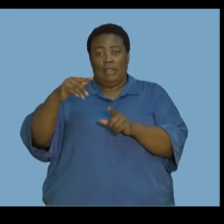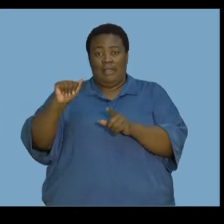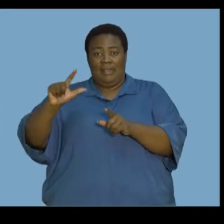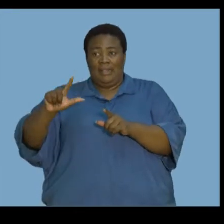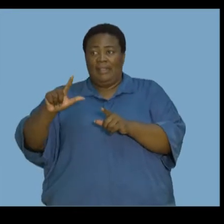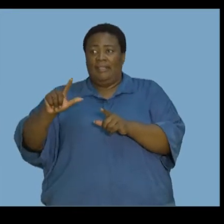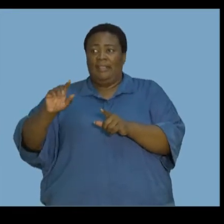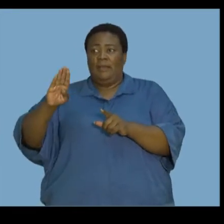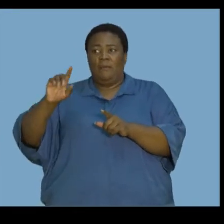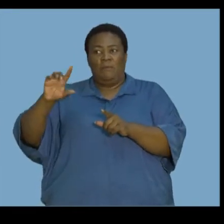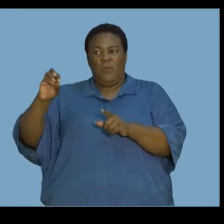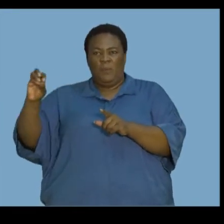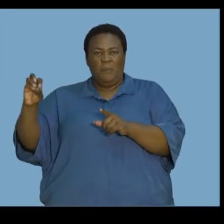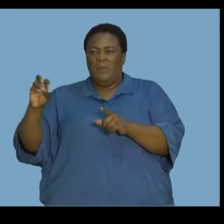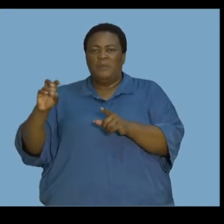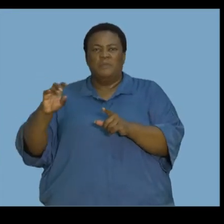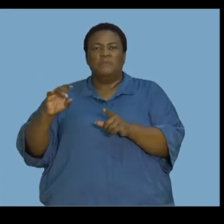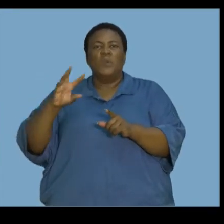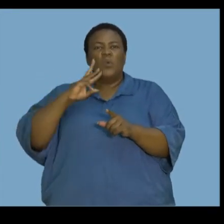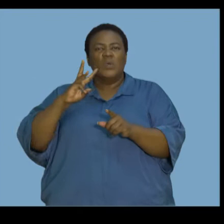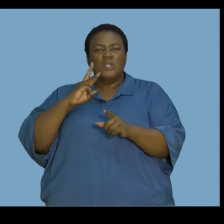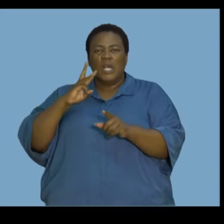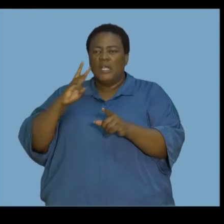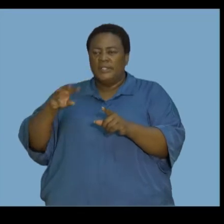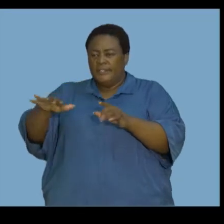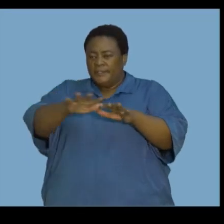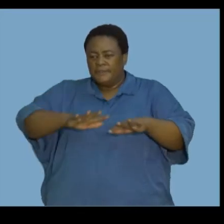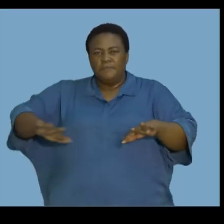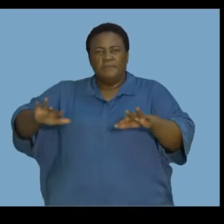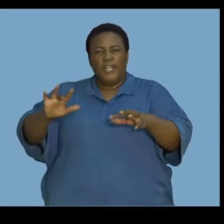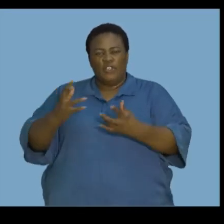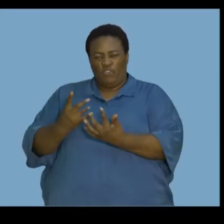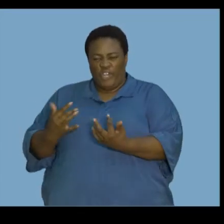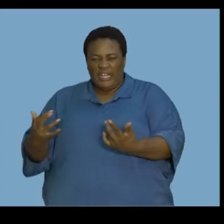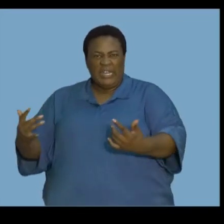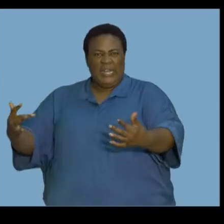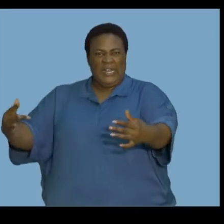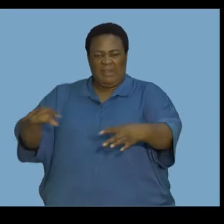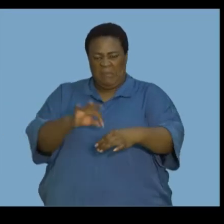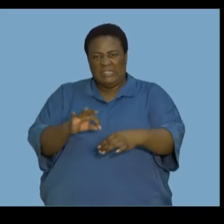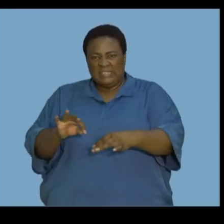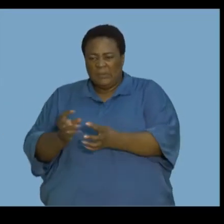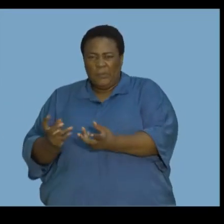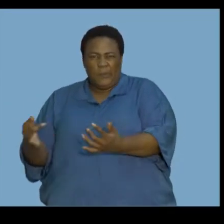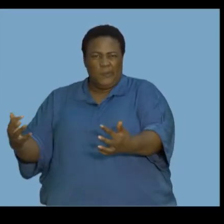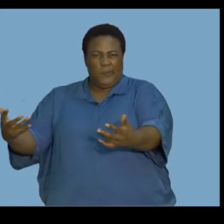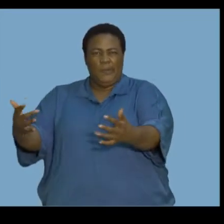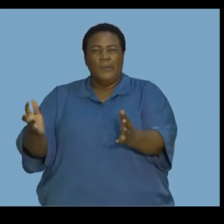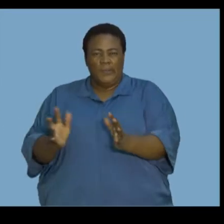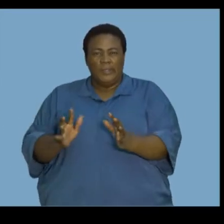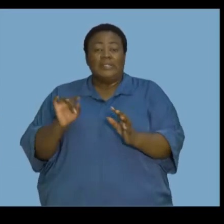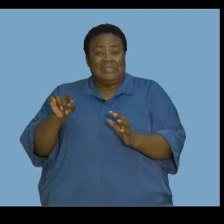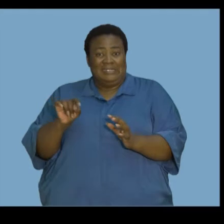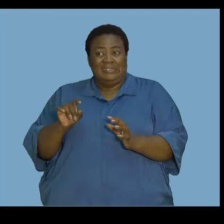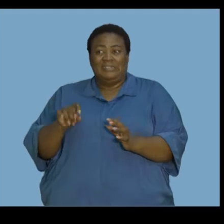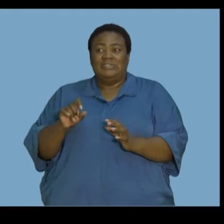excessive amounts of algae in the water, and we look at its impact. We're going to look at thermal pollution as a concept, and what thermal